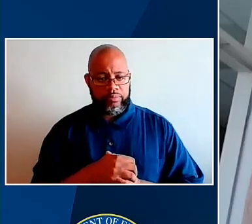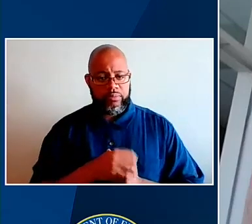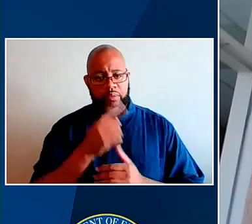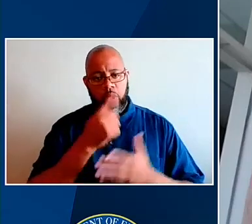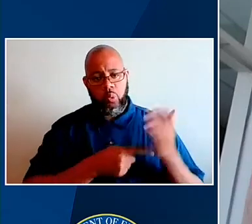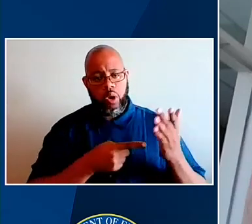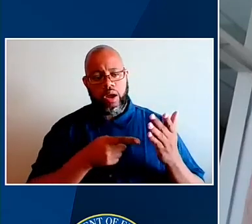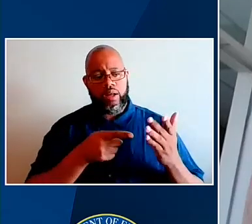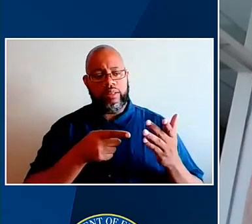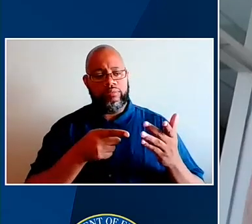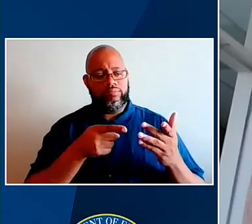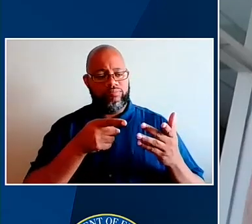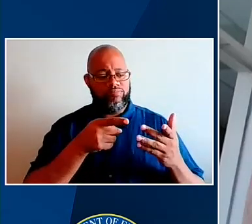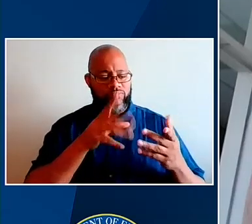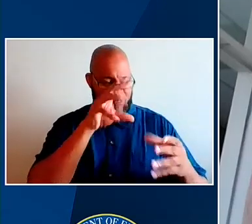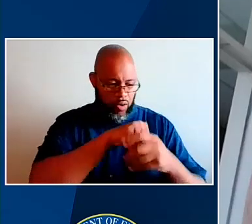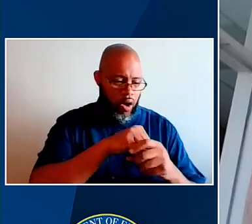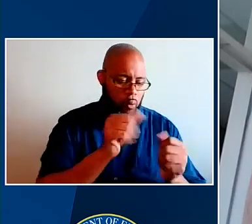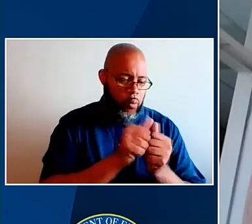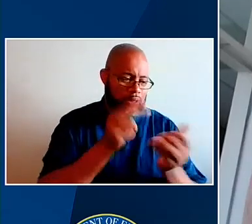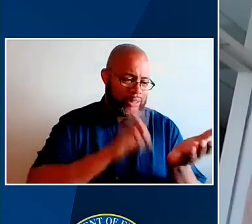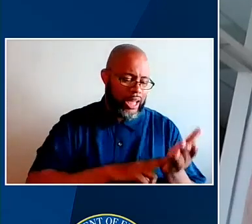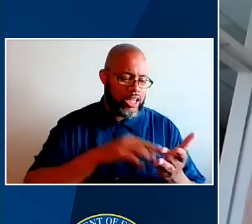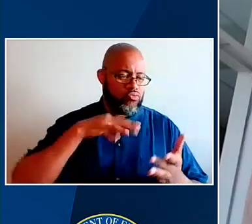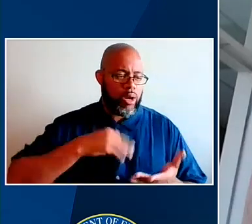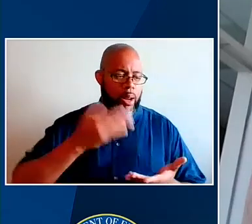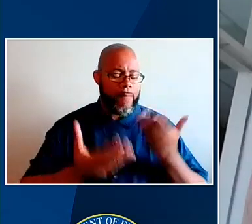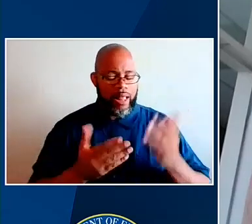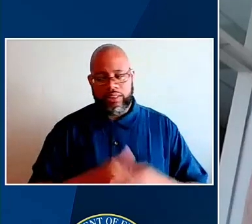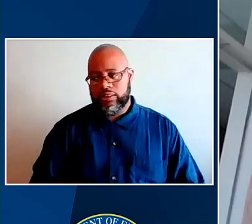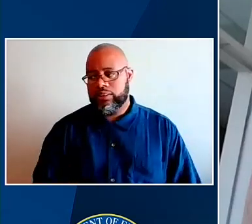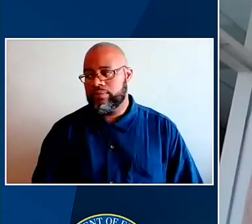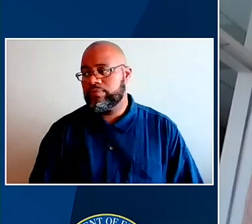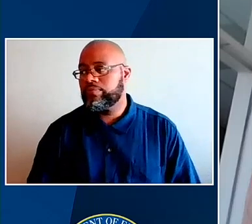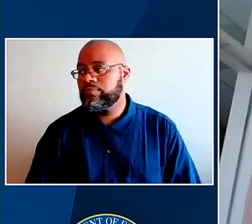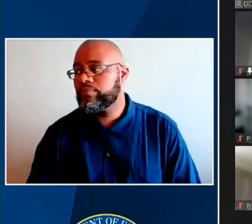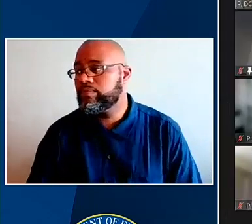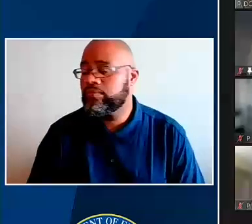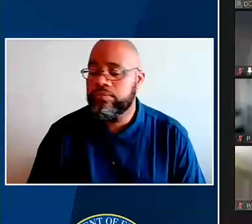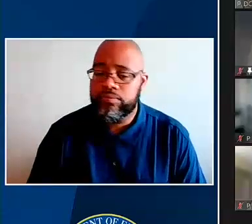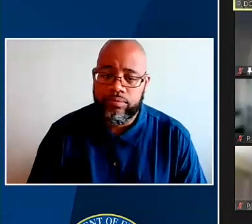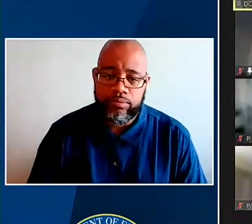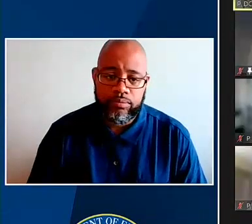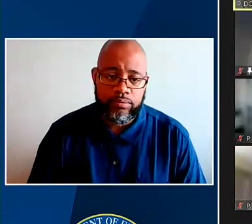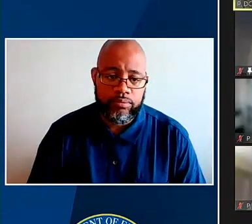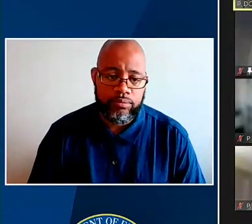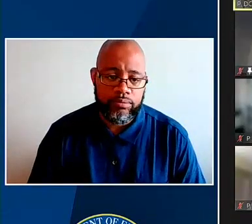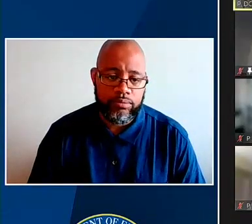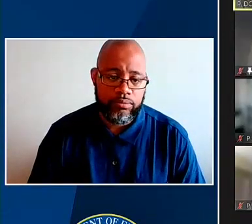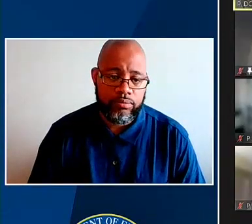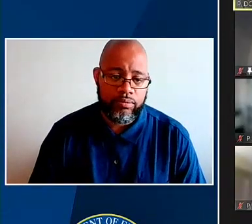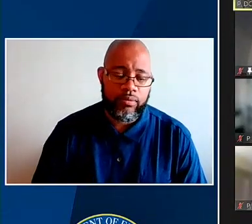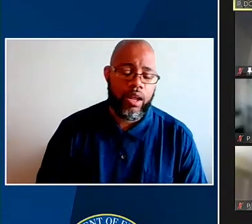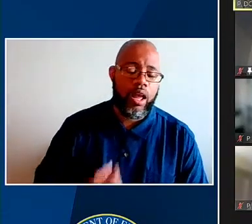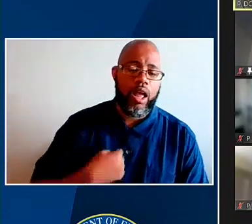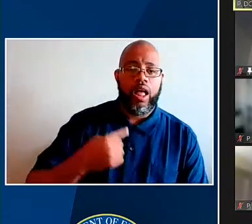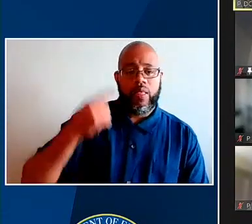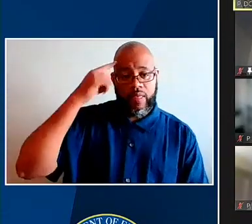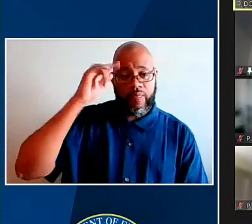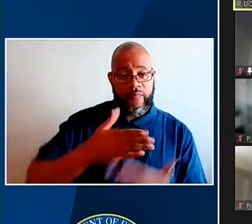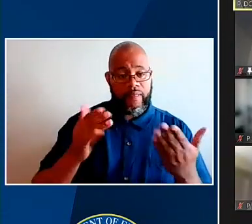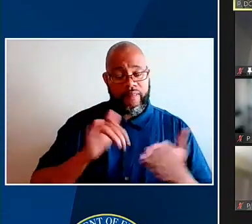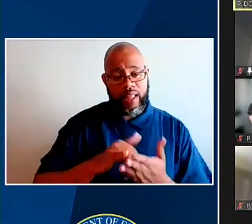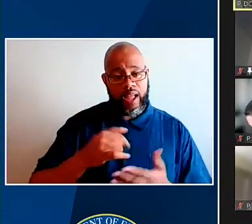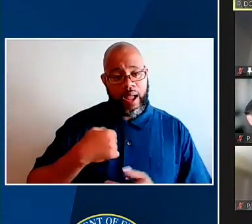getting into with signing away their credit balances or allowing the school to hold them. Yeah, I think the thing that